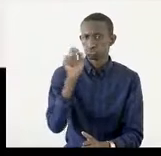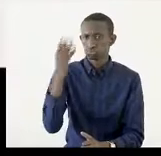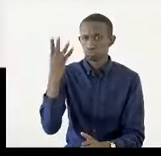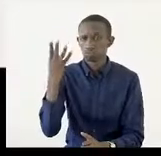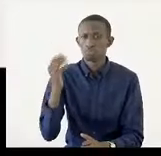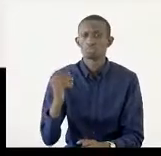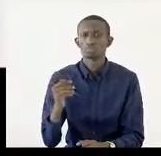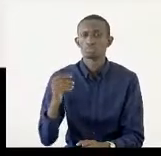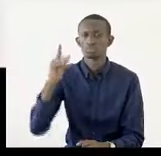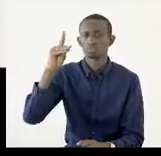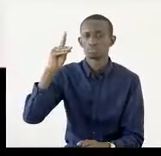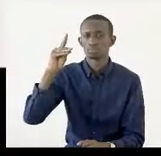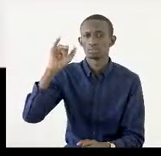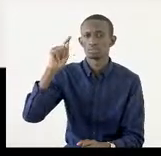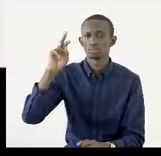2,4-dinitrophenylhydrazine,